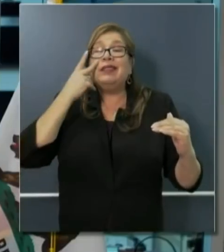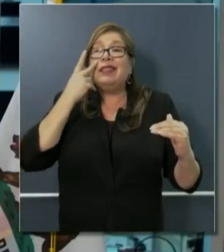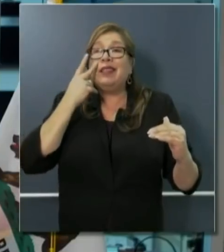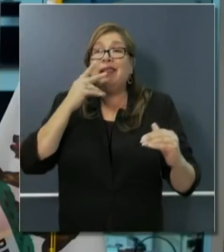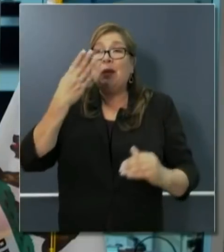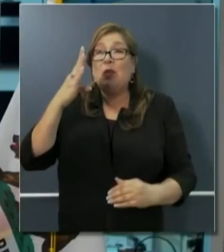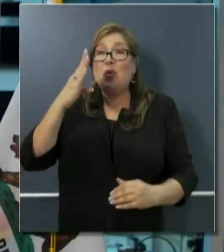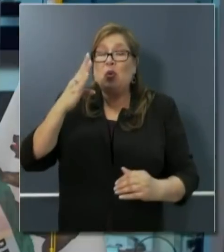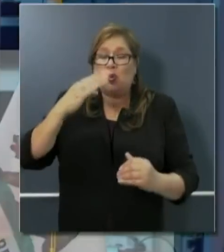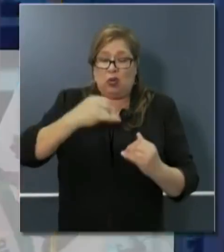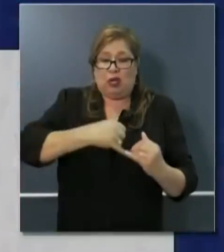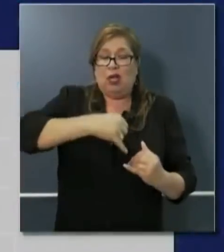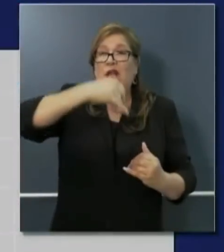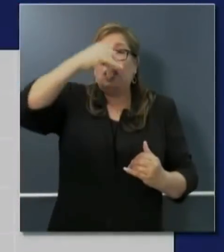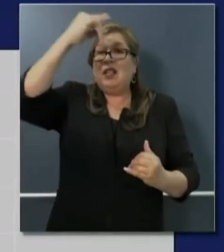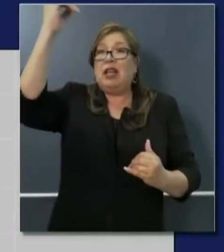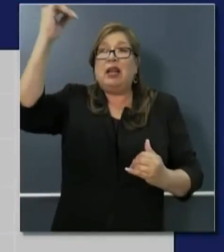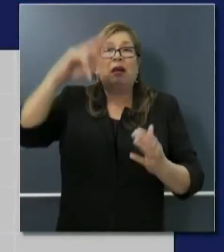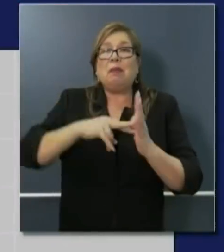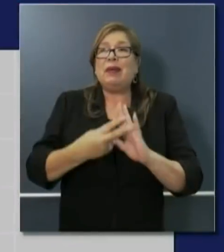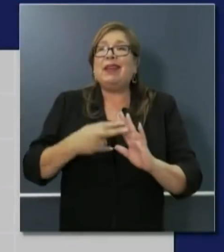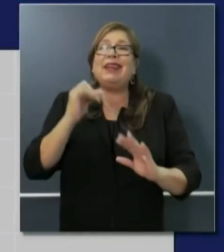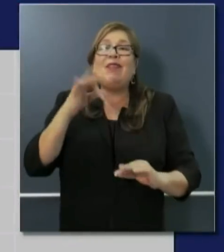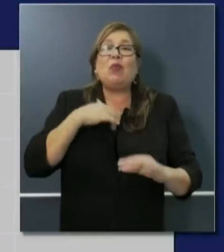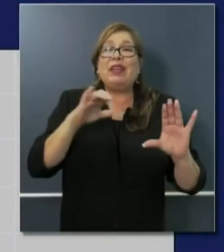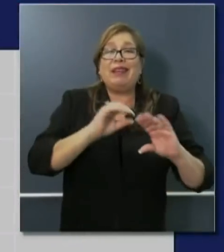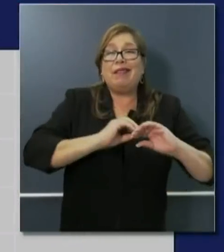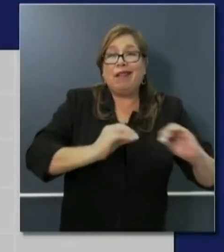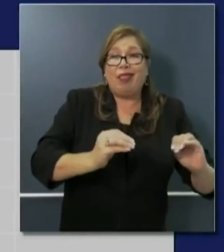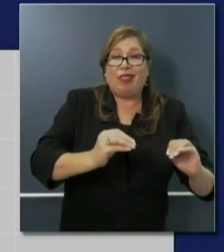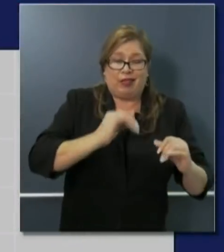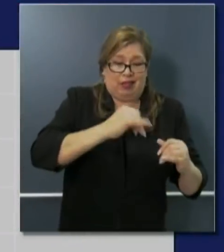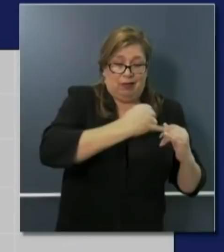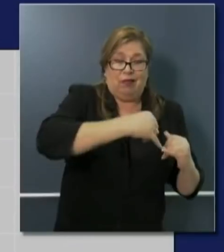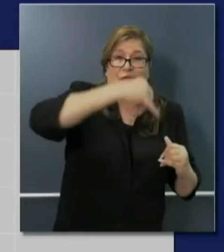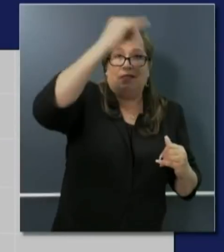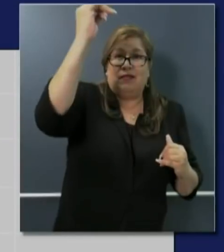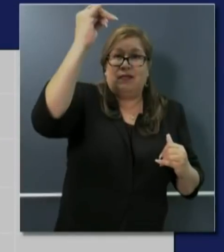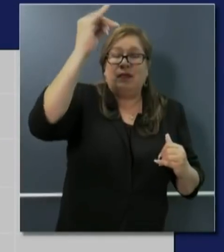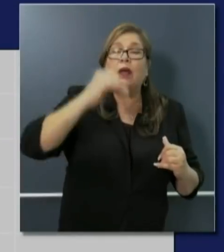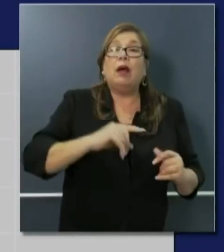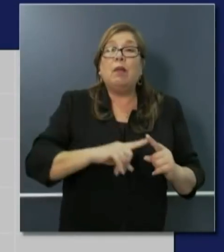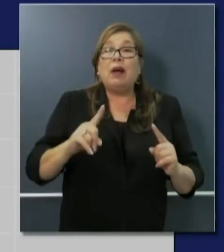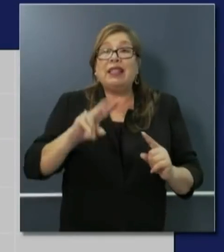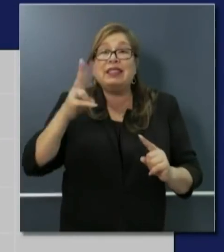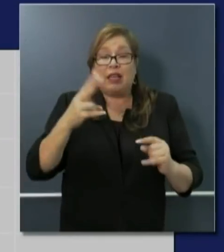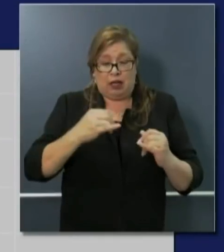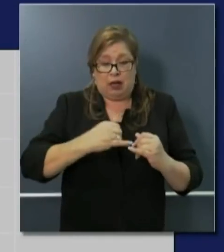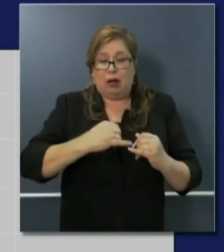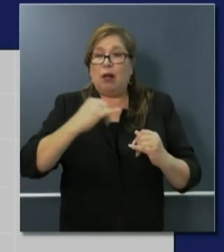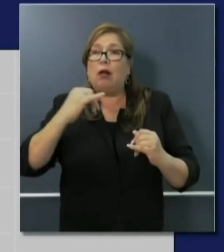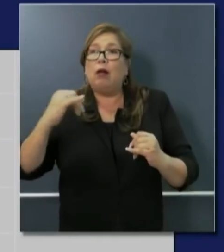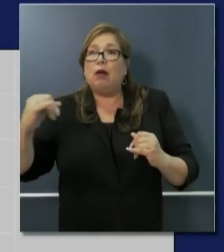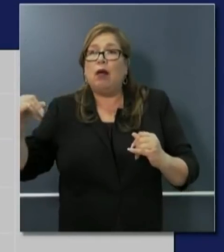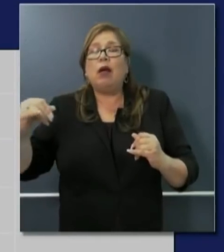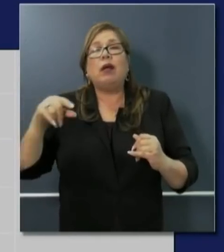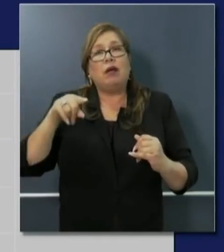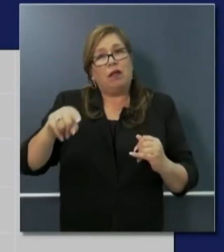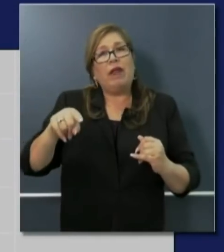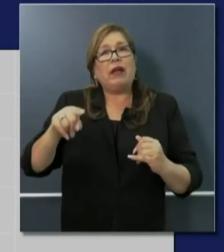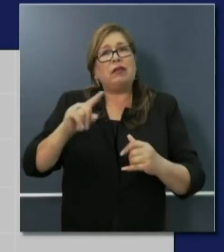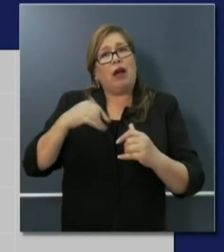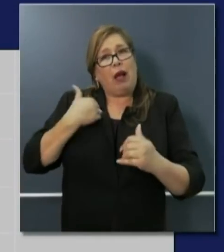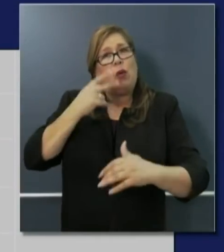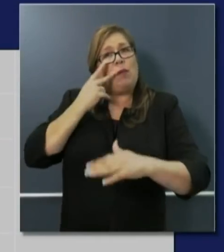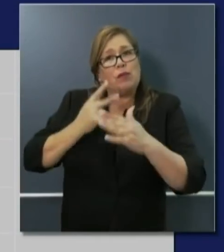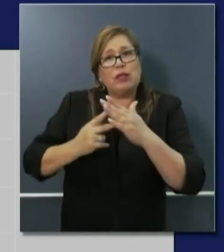off the chart. This line here is where we project to be with our phase 1 surge plan.